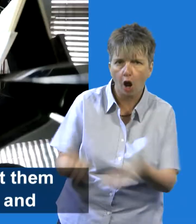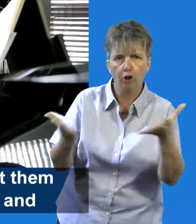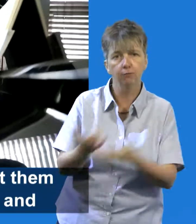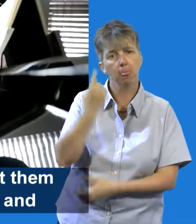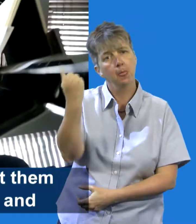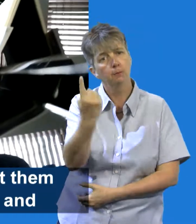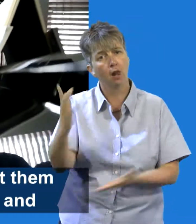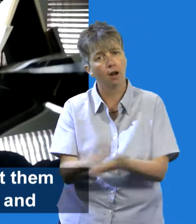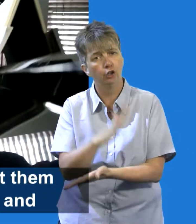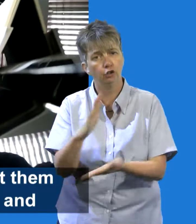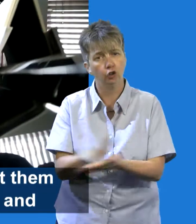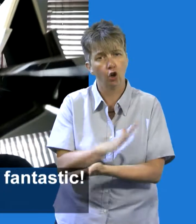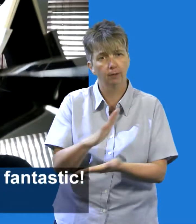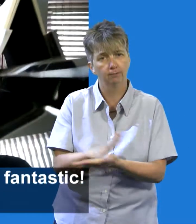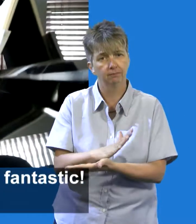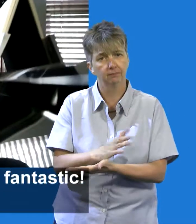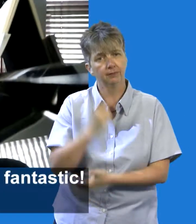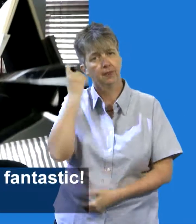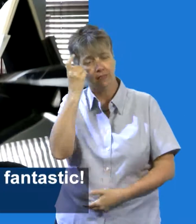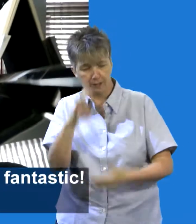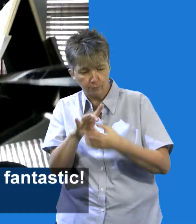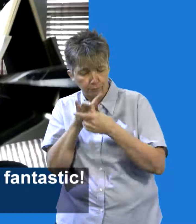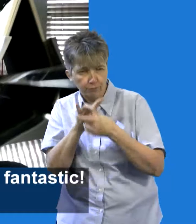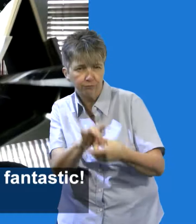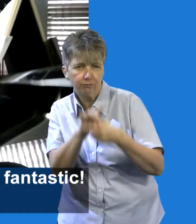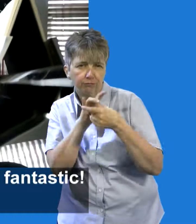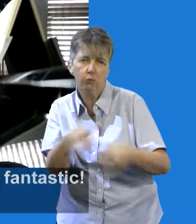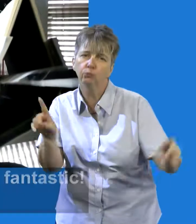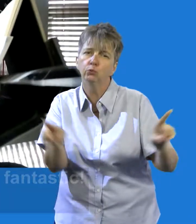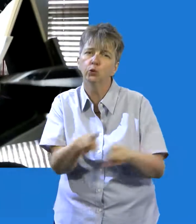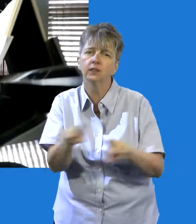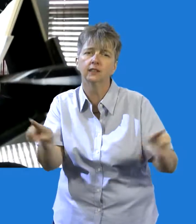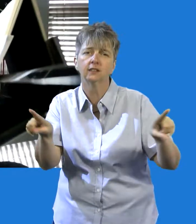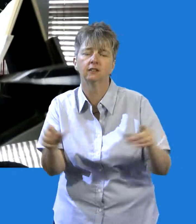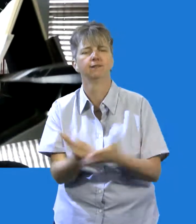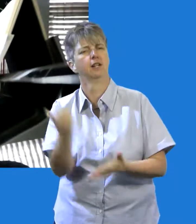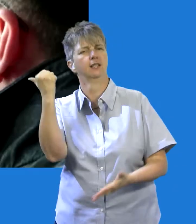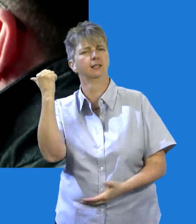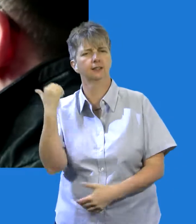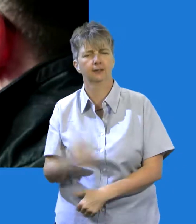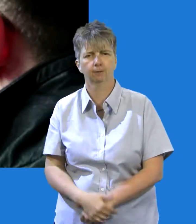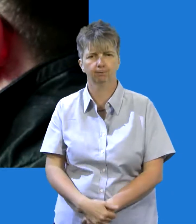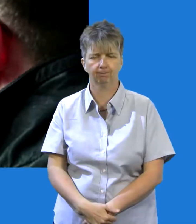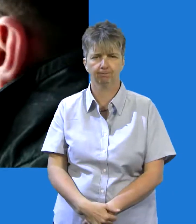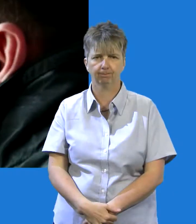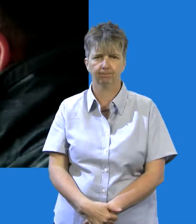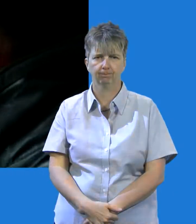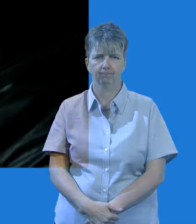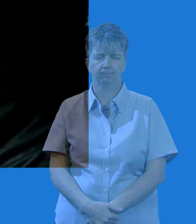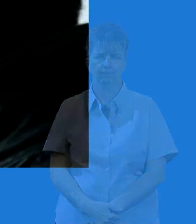them enjoying what they're doing, connecting with the music. It's fantastic.